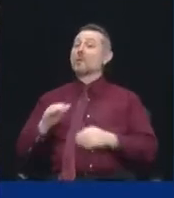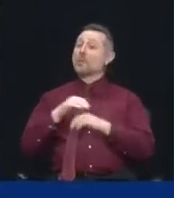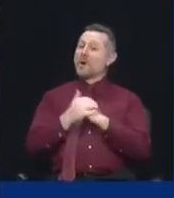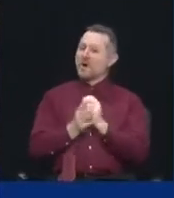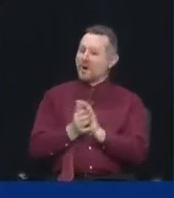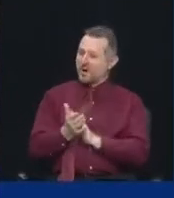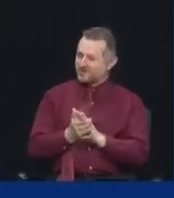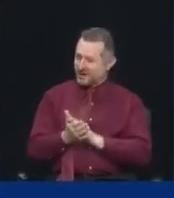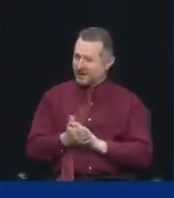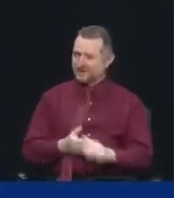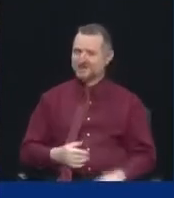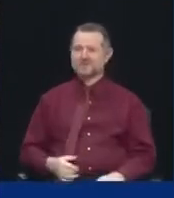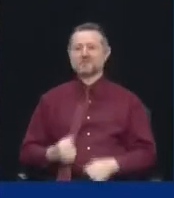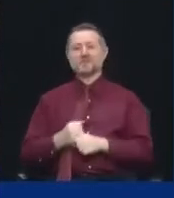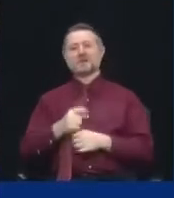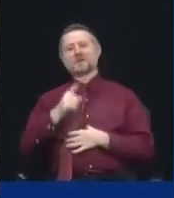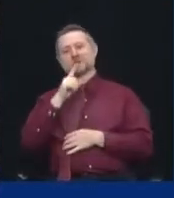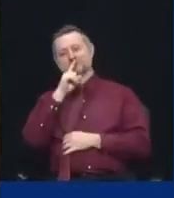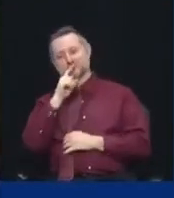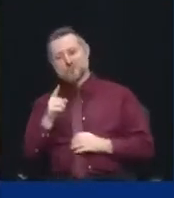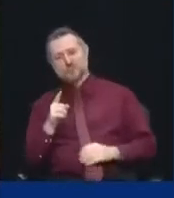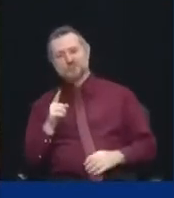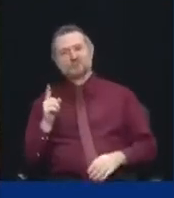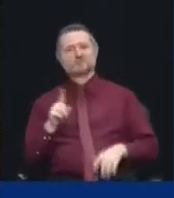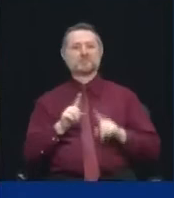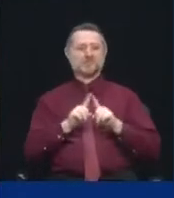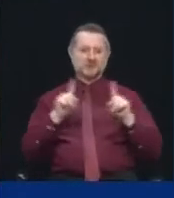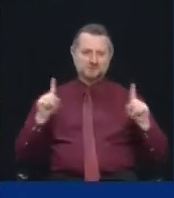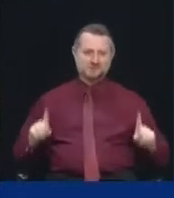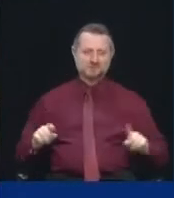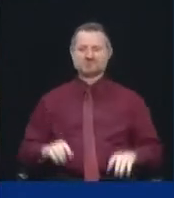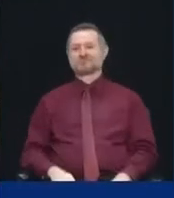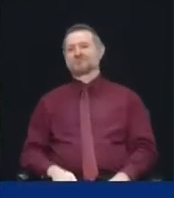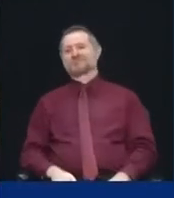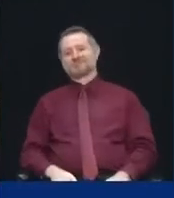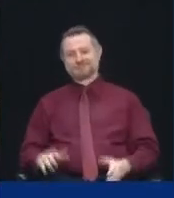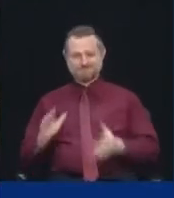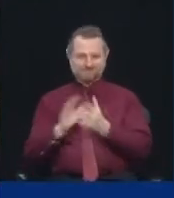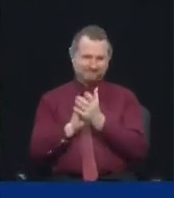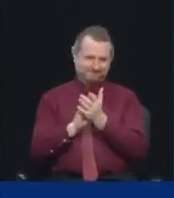and make sure you practice social distancing.